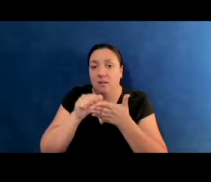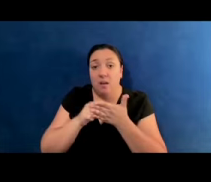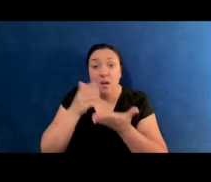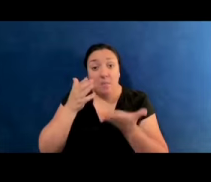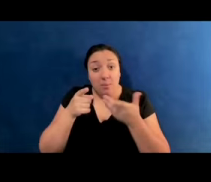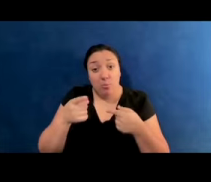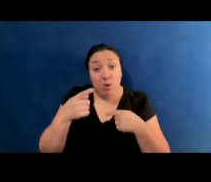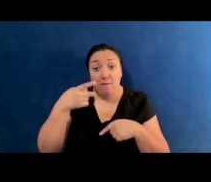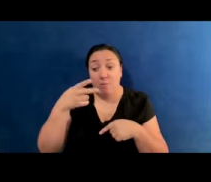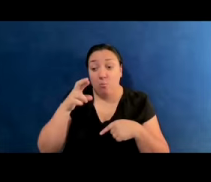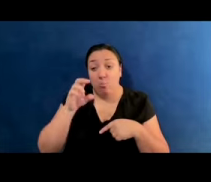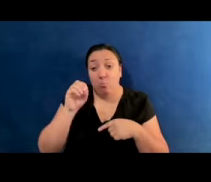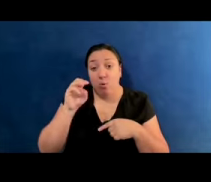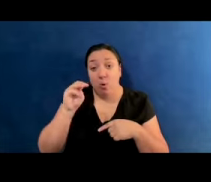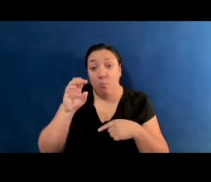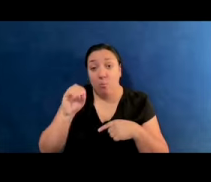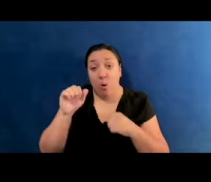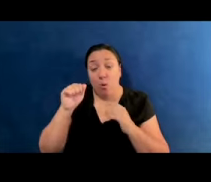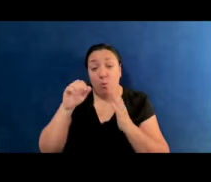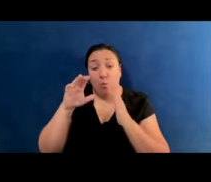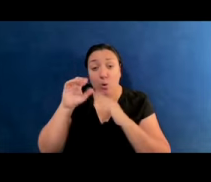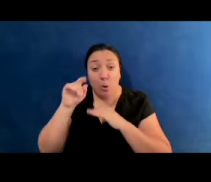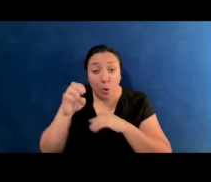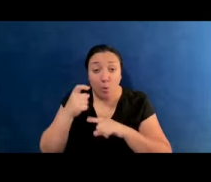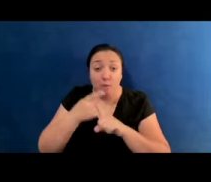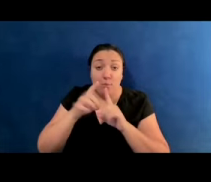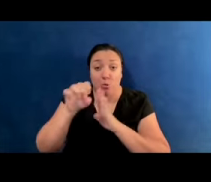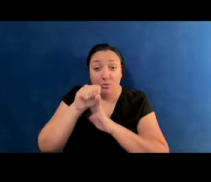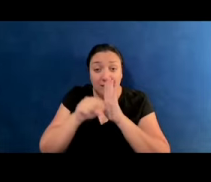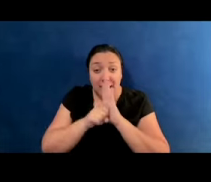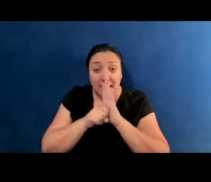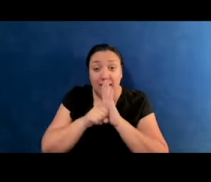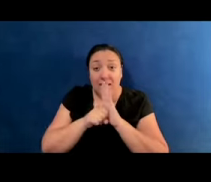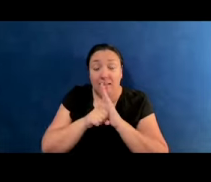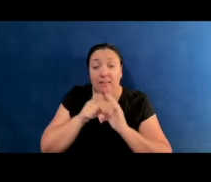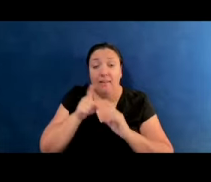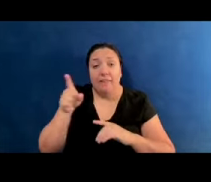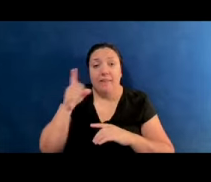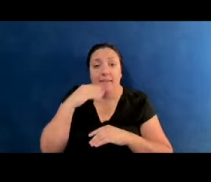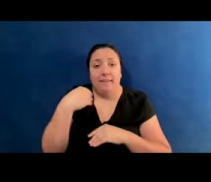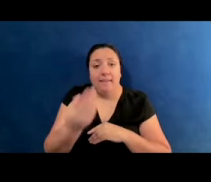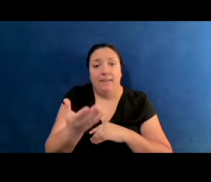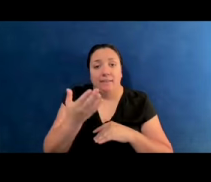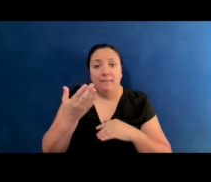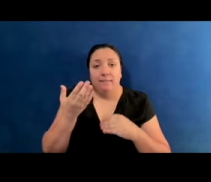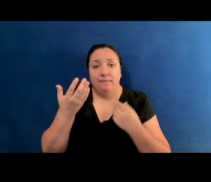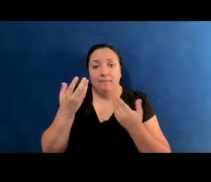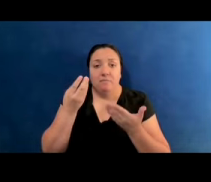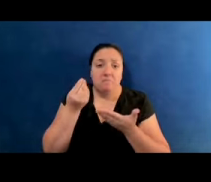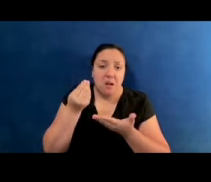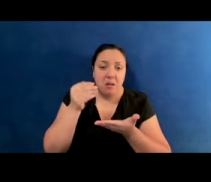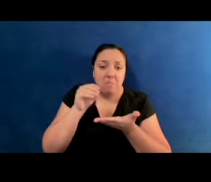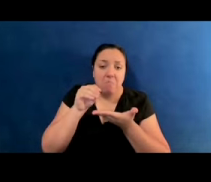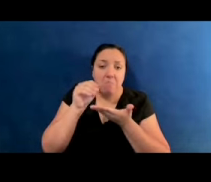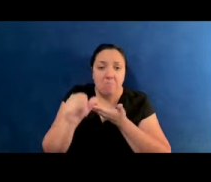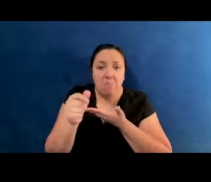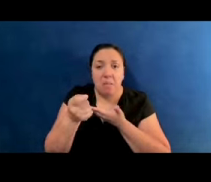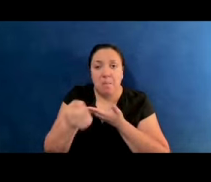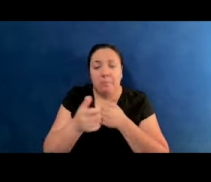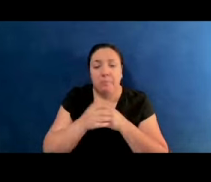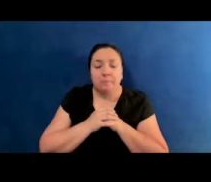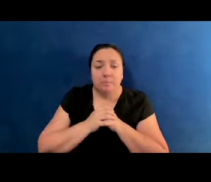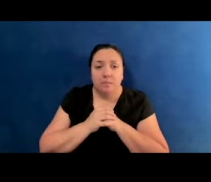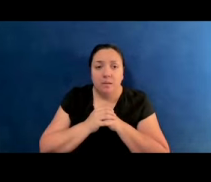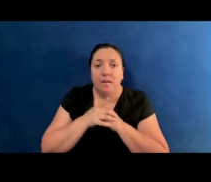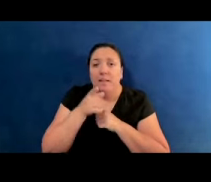state ABLE savings program. There's a lot of different options to be able to put money into the account. This is just an